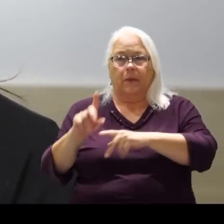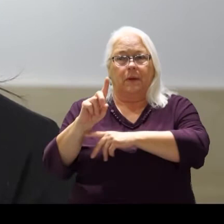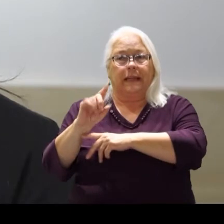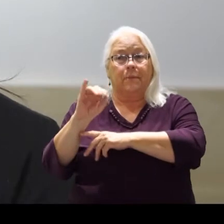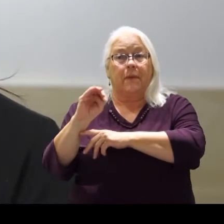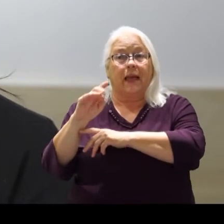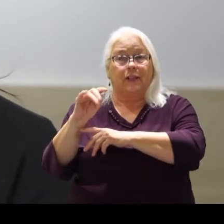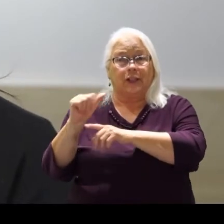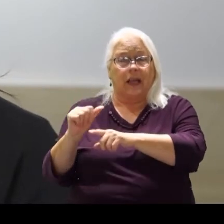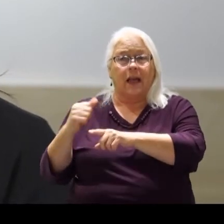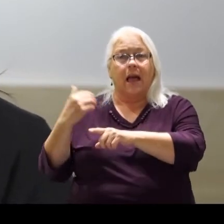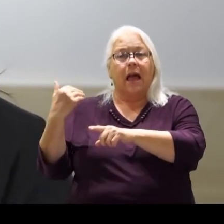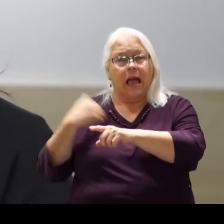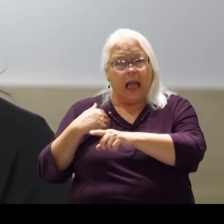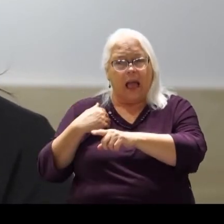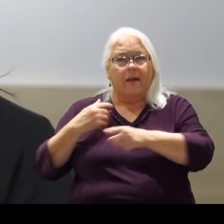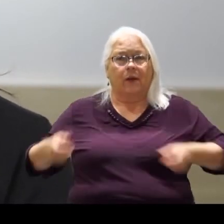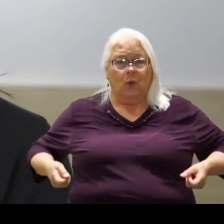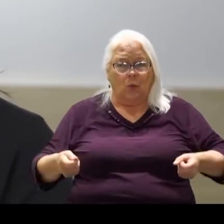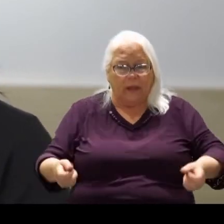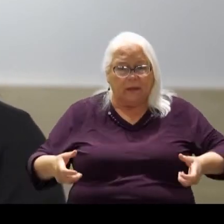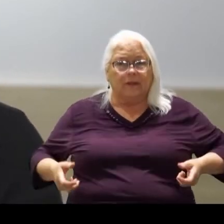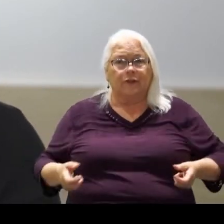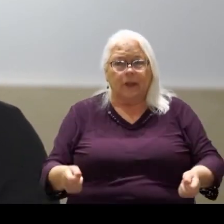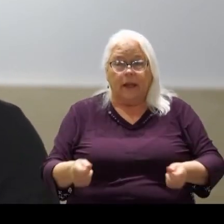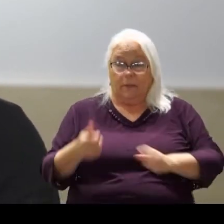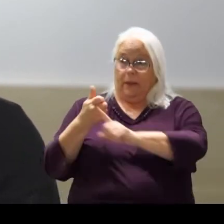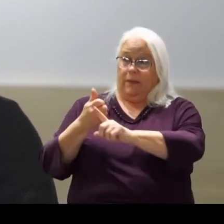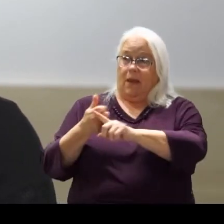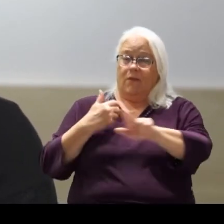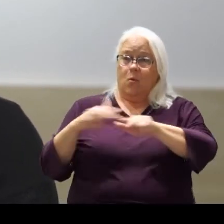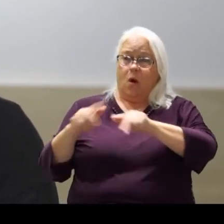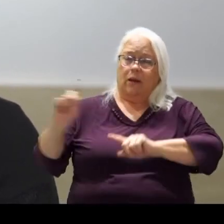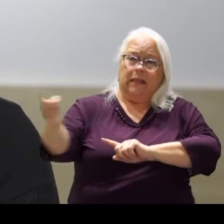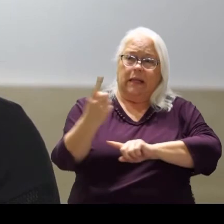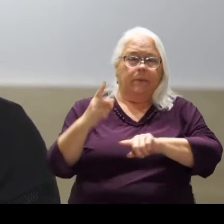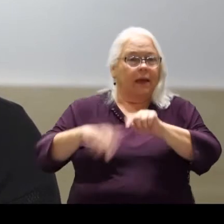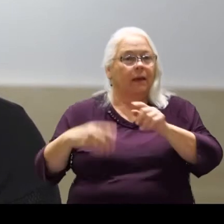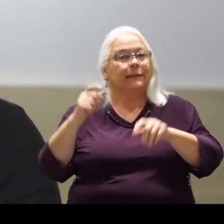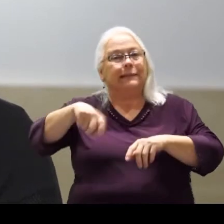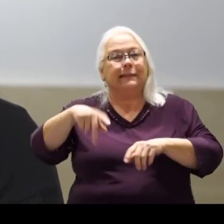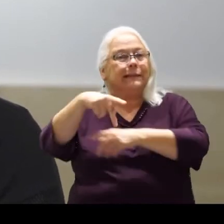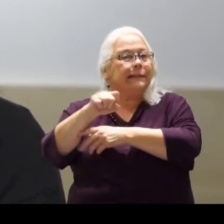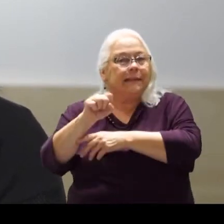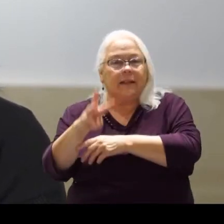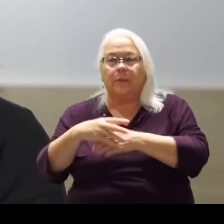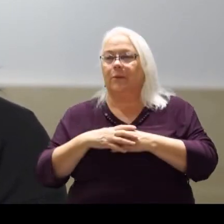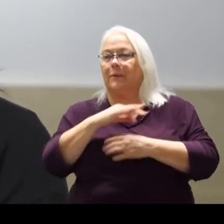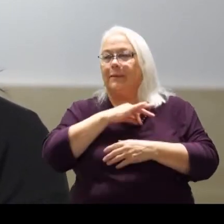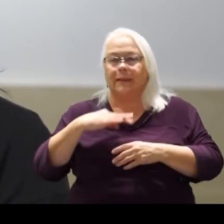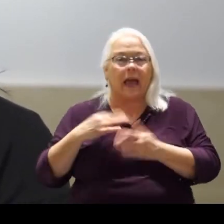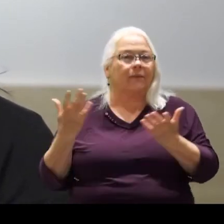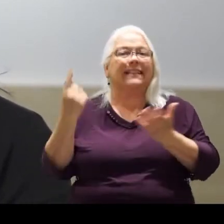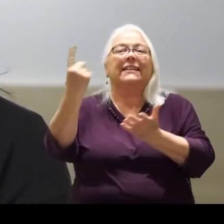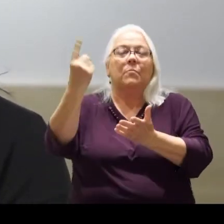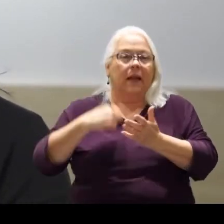dementia, many of them are living in a wheelchair, not able to walk. So it requires a personal support worker or a nurse or a staff